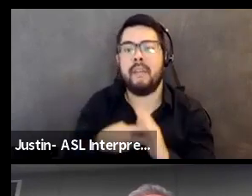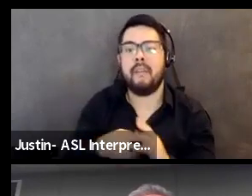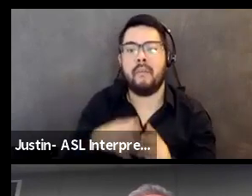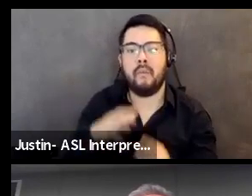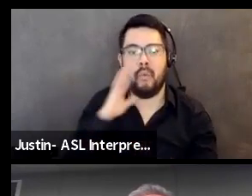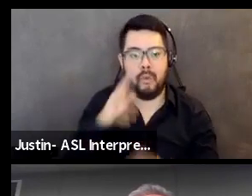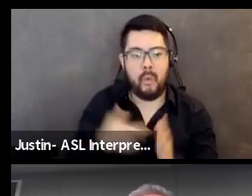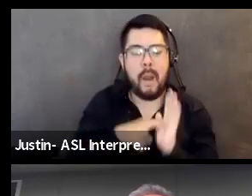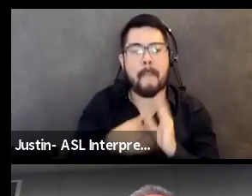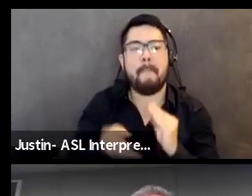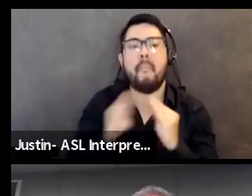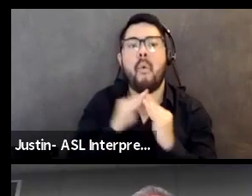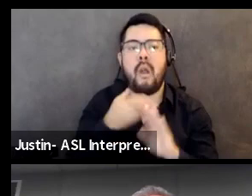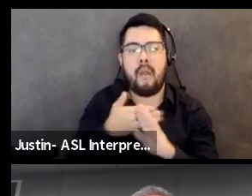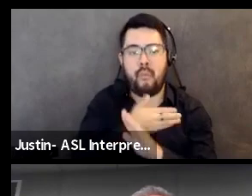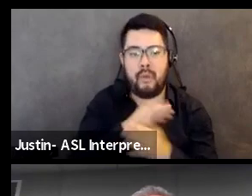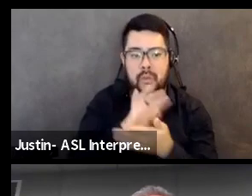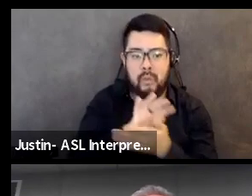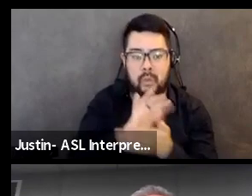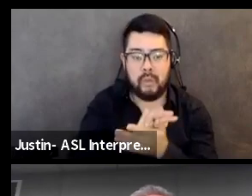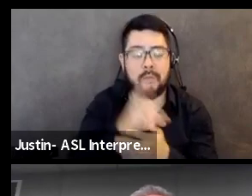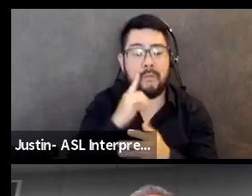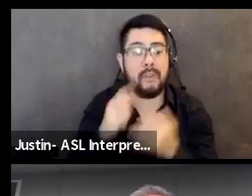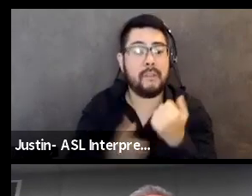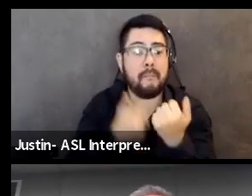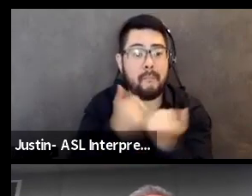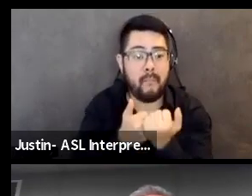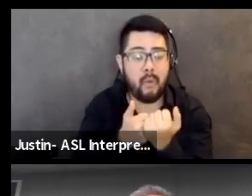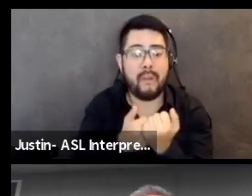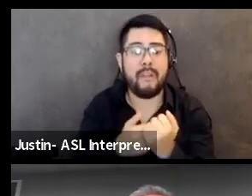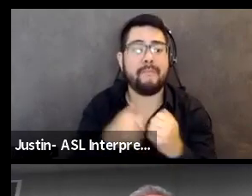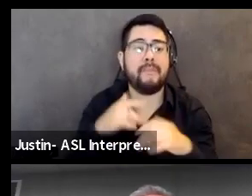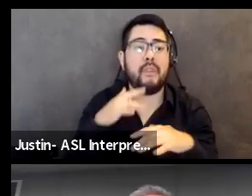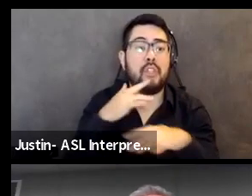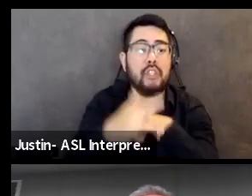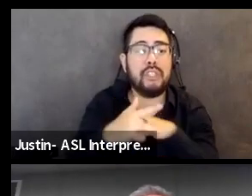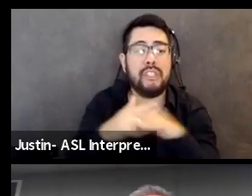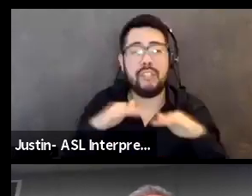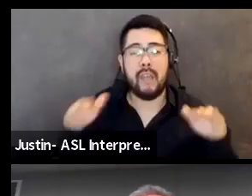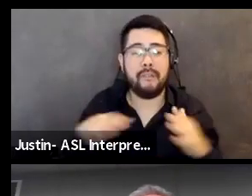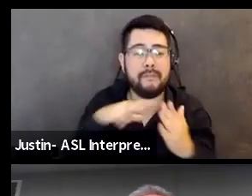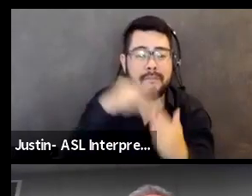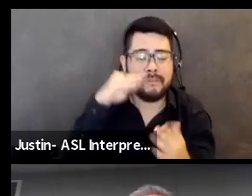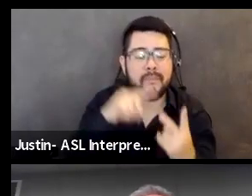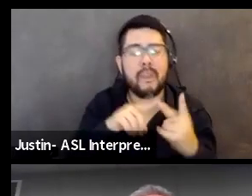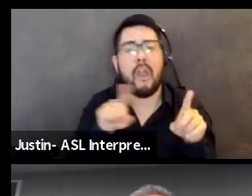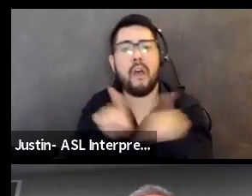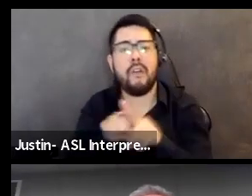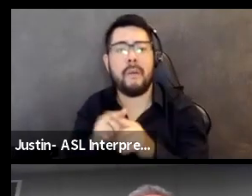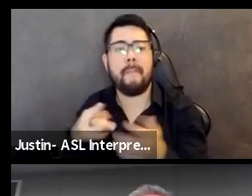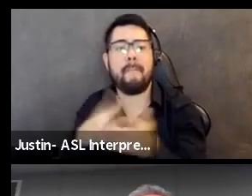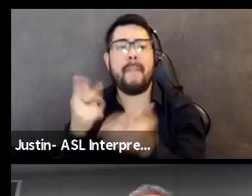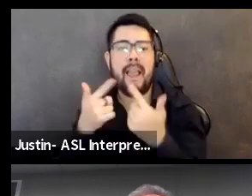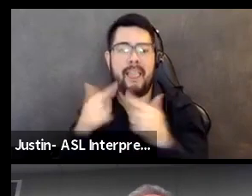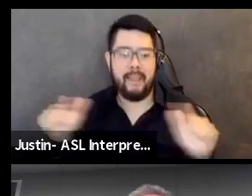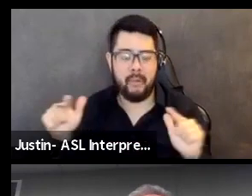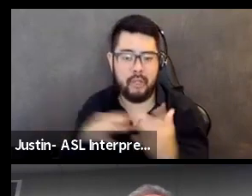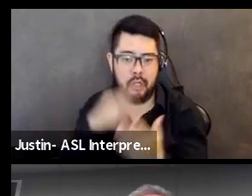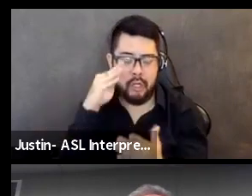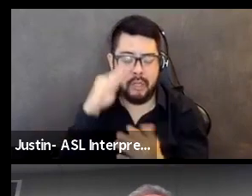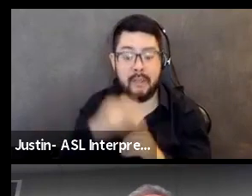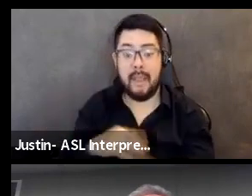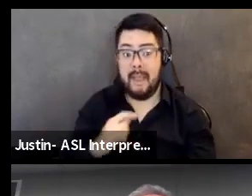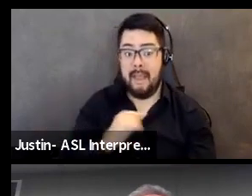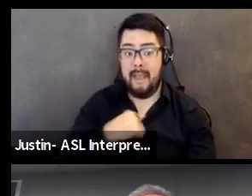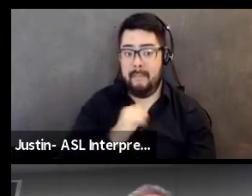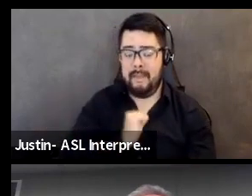early childhood especially to support bilingual upcoming students i was a cts child who benefited from this growing up